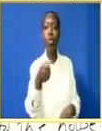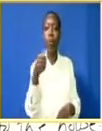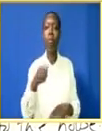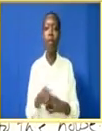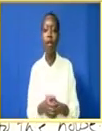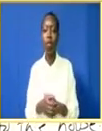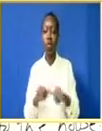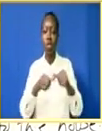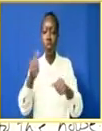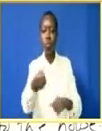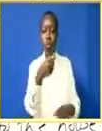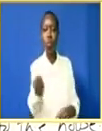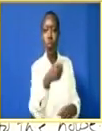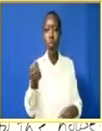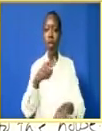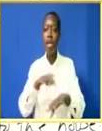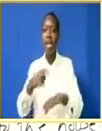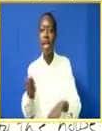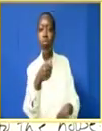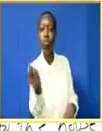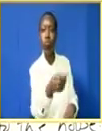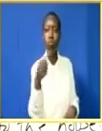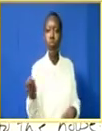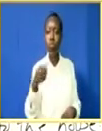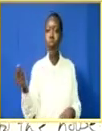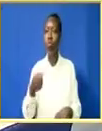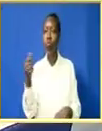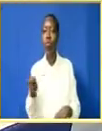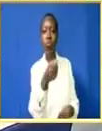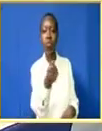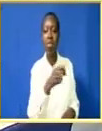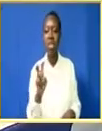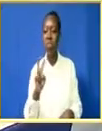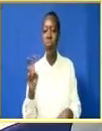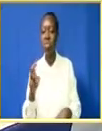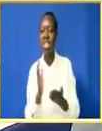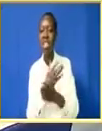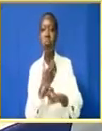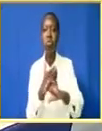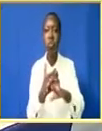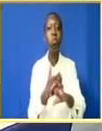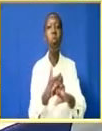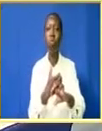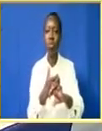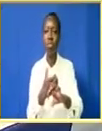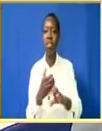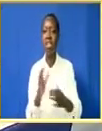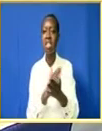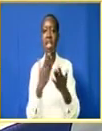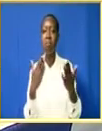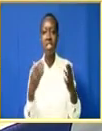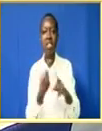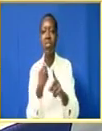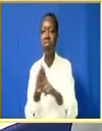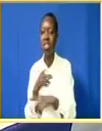you continue sweeping. Mm. And as you sweep, you usually see rocks, just exposing stuff from the ground. You can see bones, you know, the dinosaurs